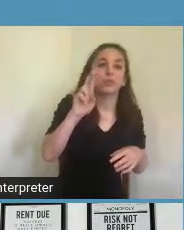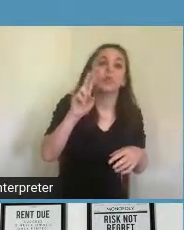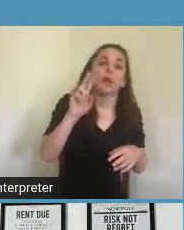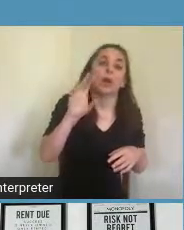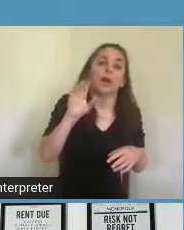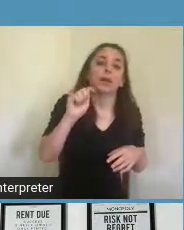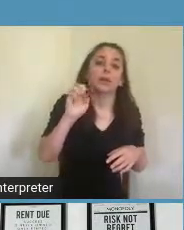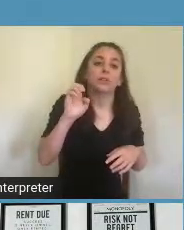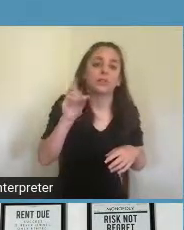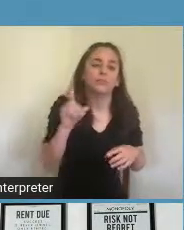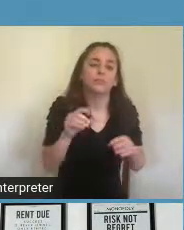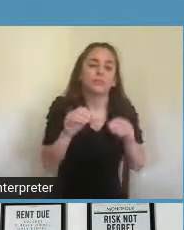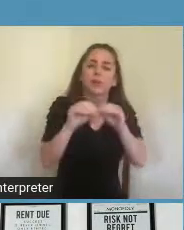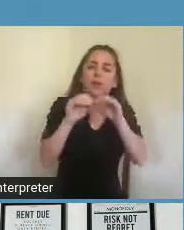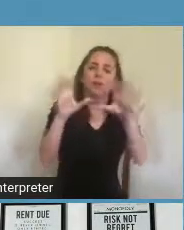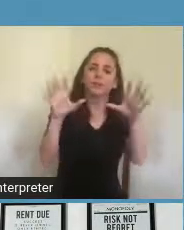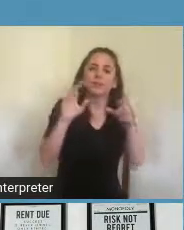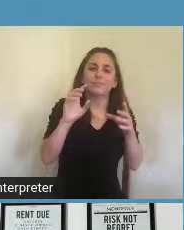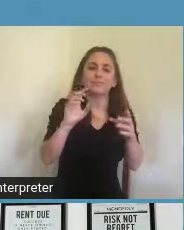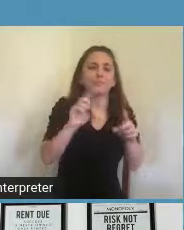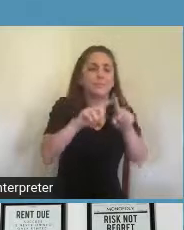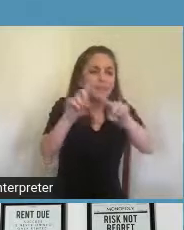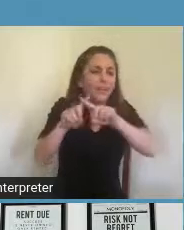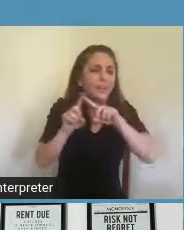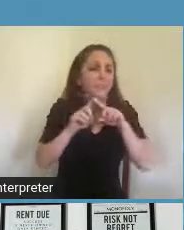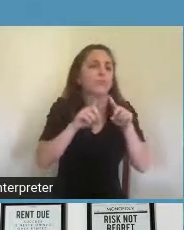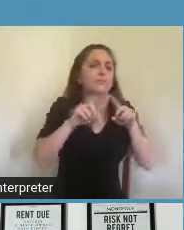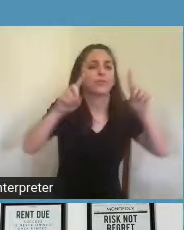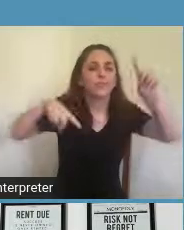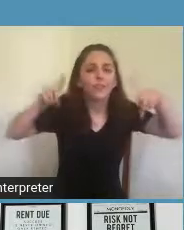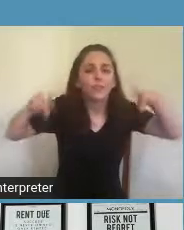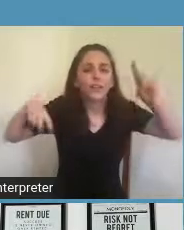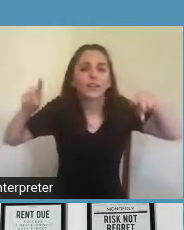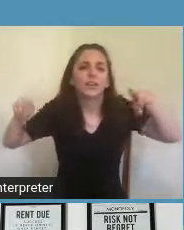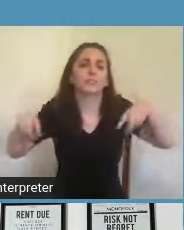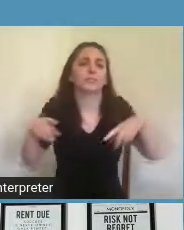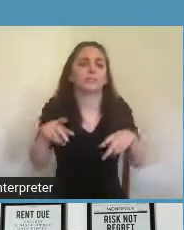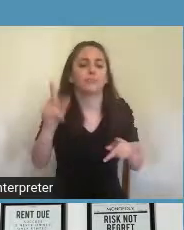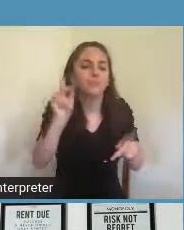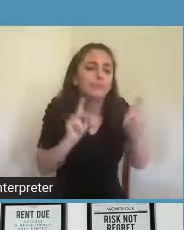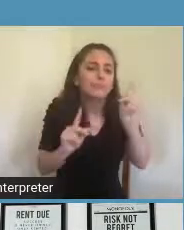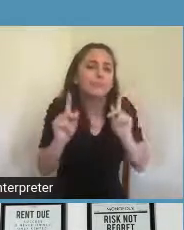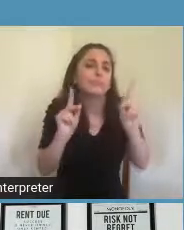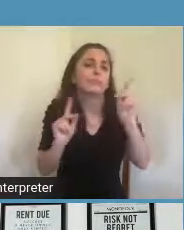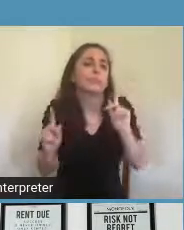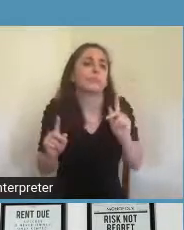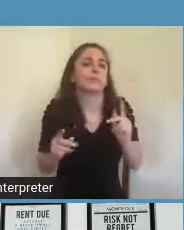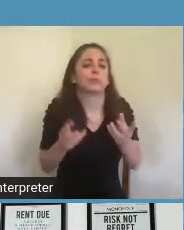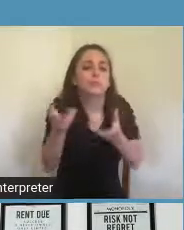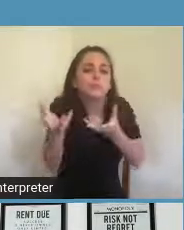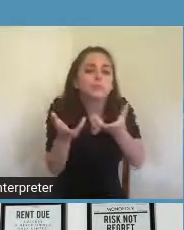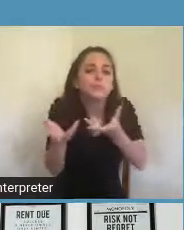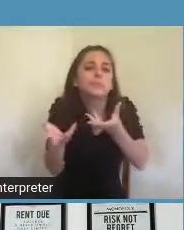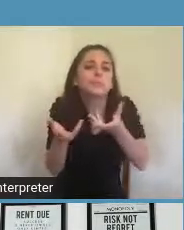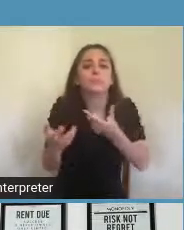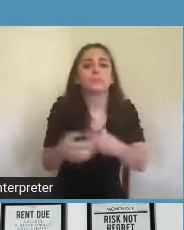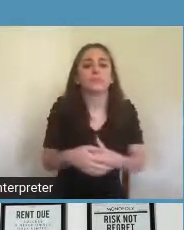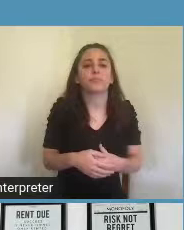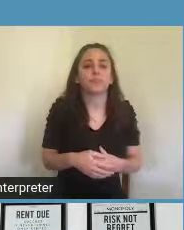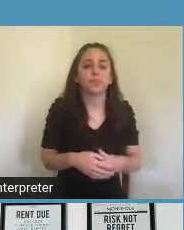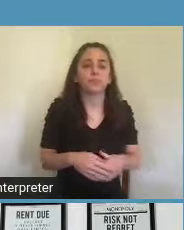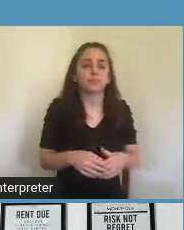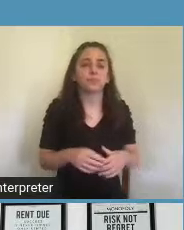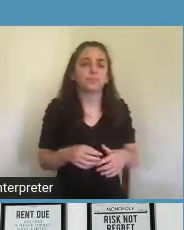differences is the diversity and of the people that I'm surrounded by, and you don't even realize